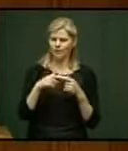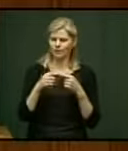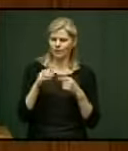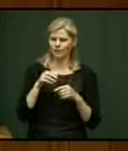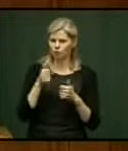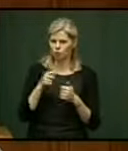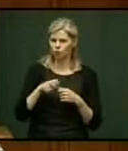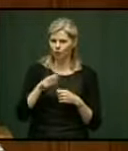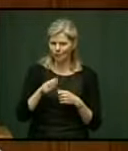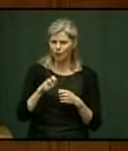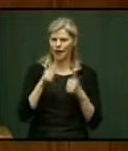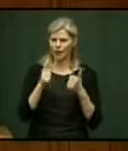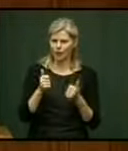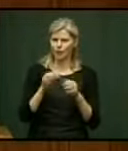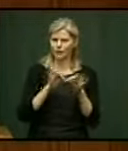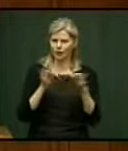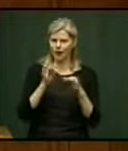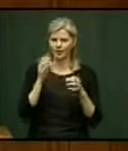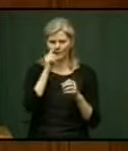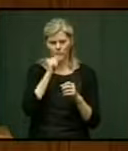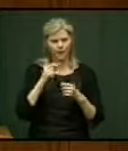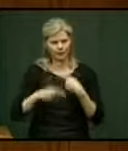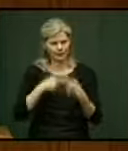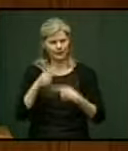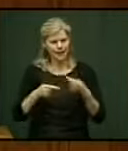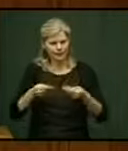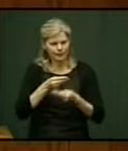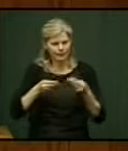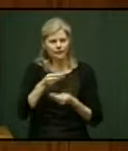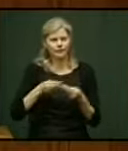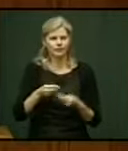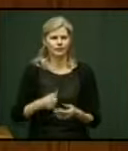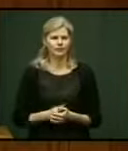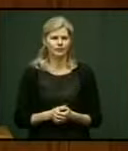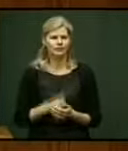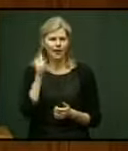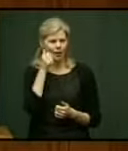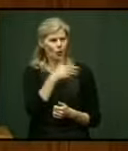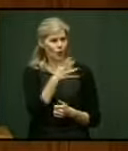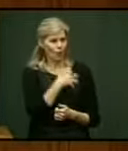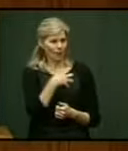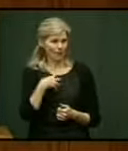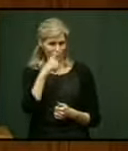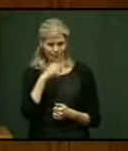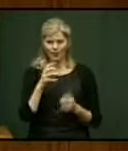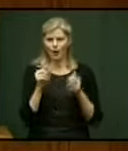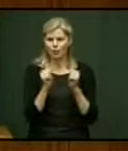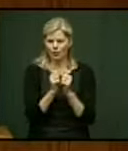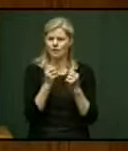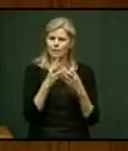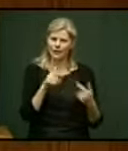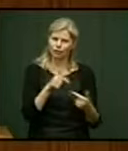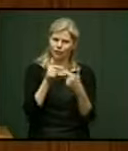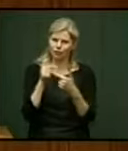I am sure all members of this House will agree that we face some very daunting challenges. The global financial